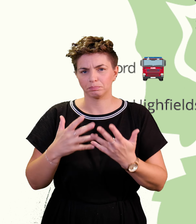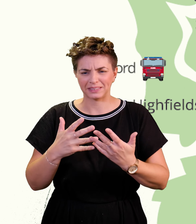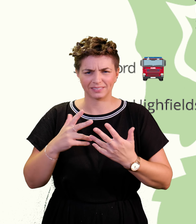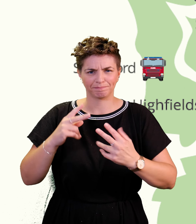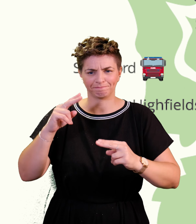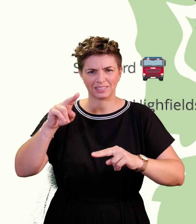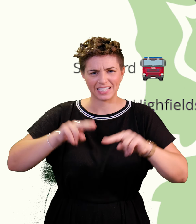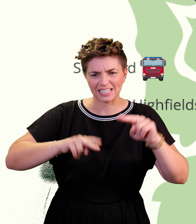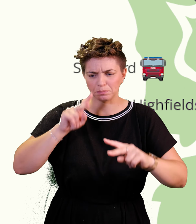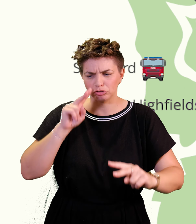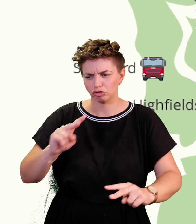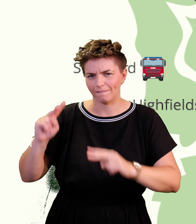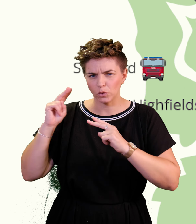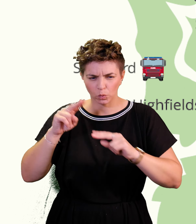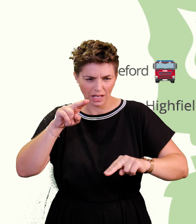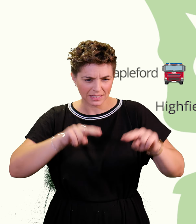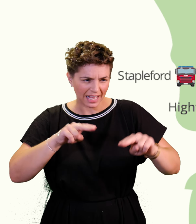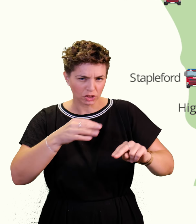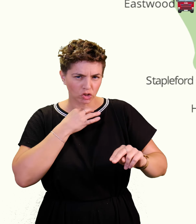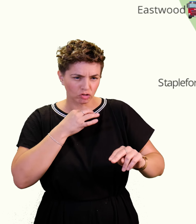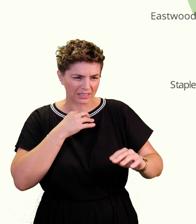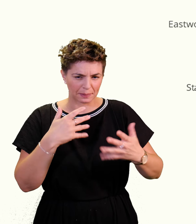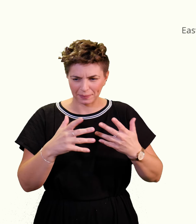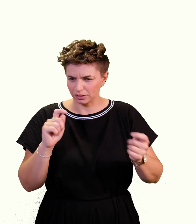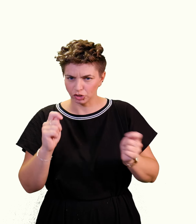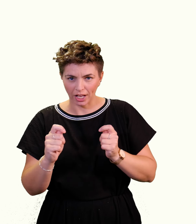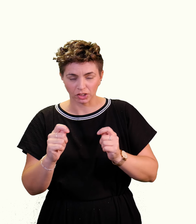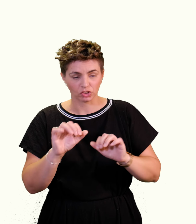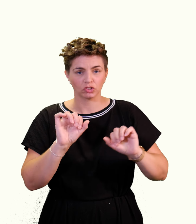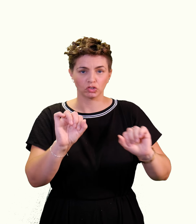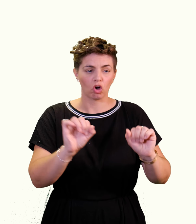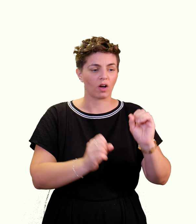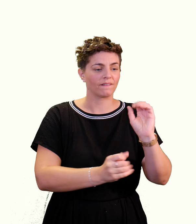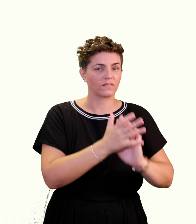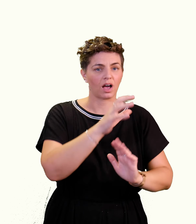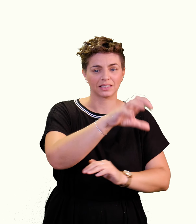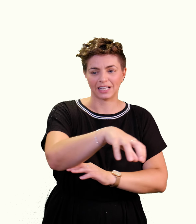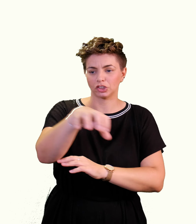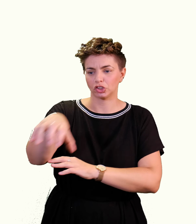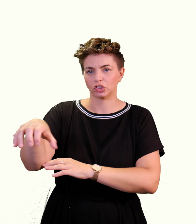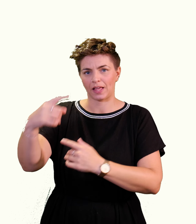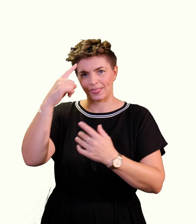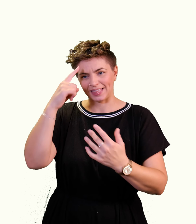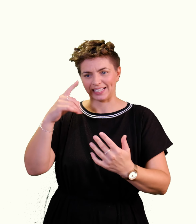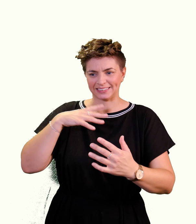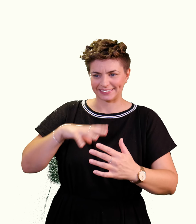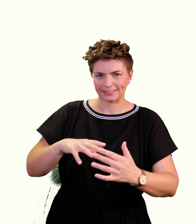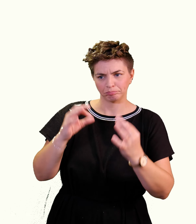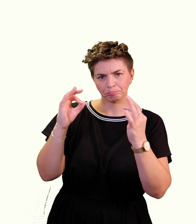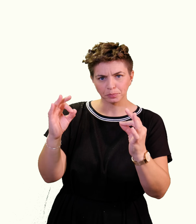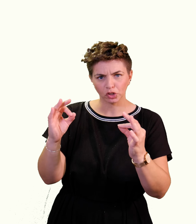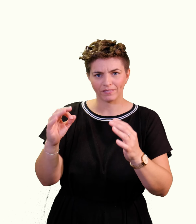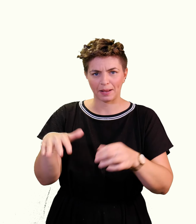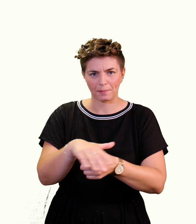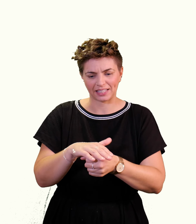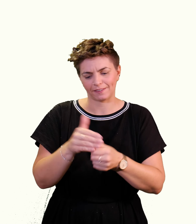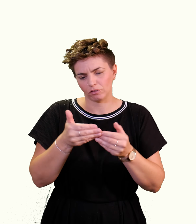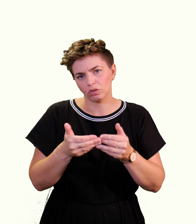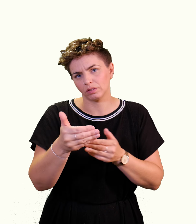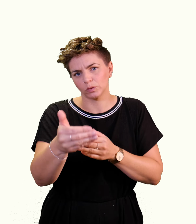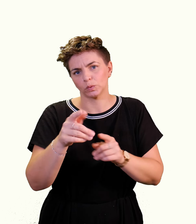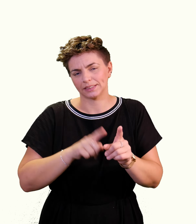on a strategic assessment of risk. Predominantly your fire stations are where we think they need to be at the moment in the next few